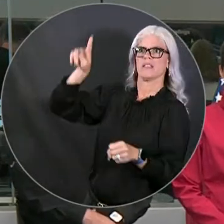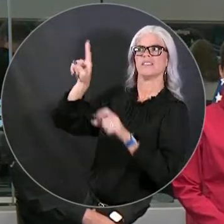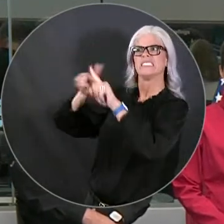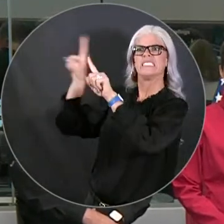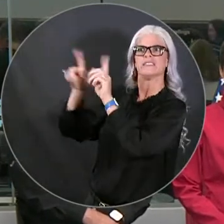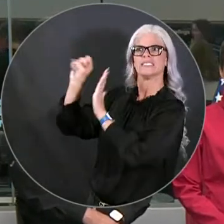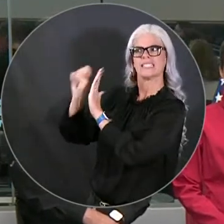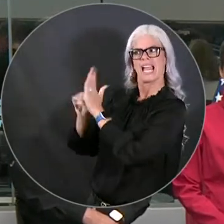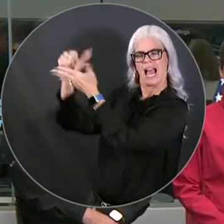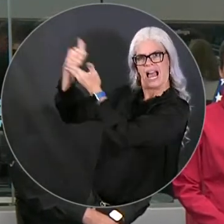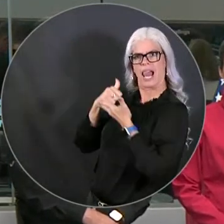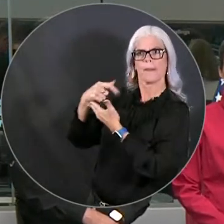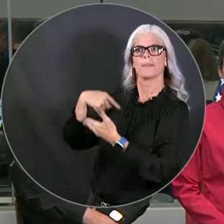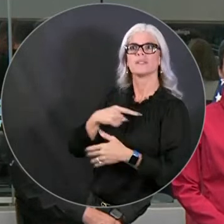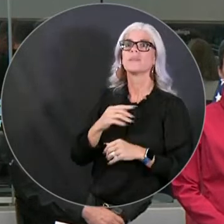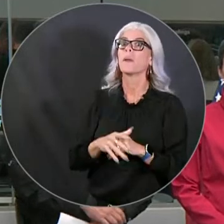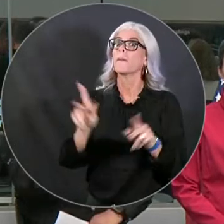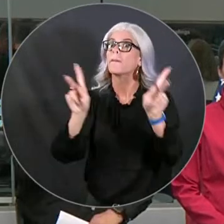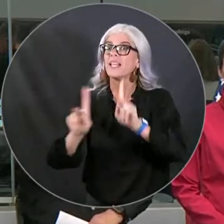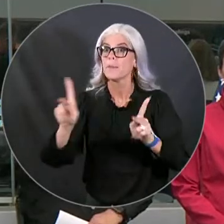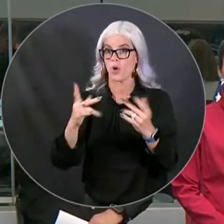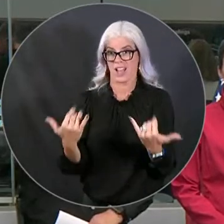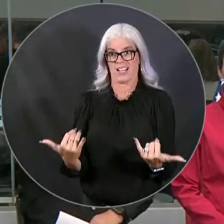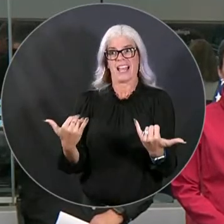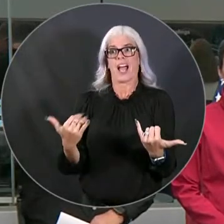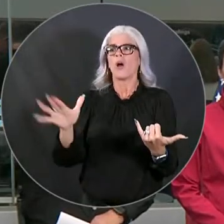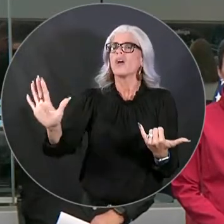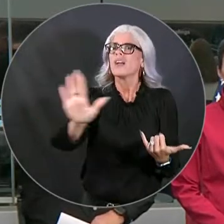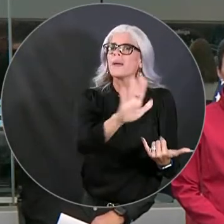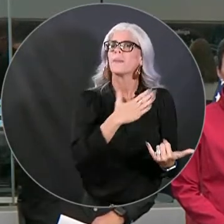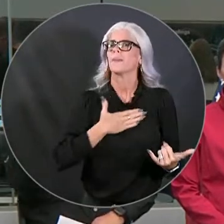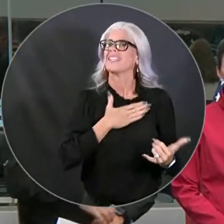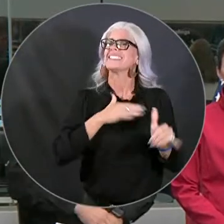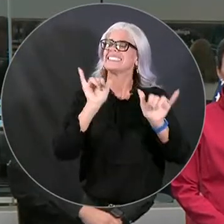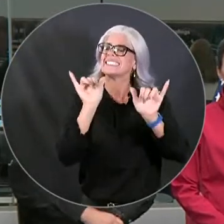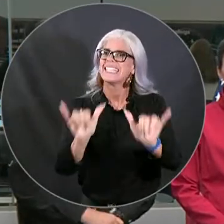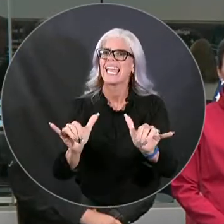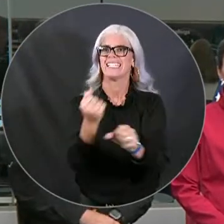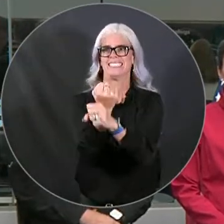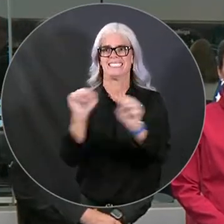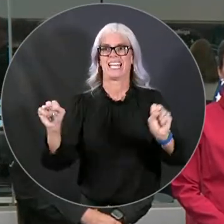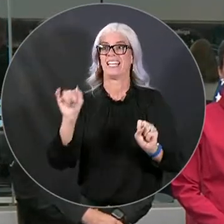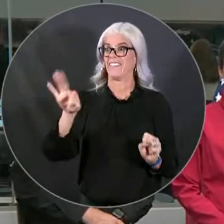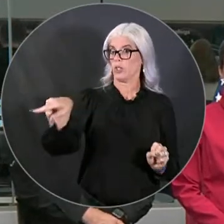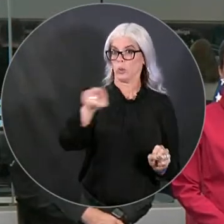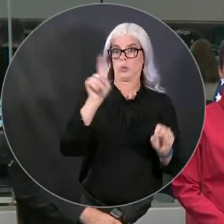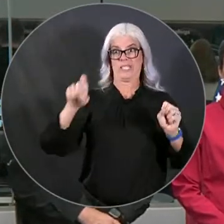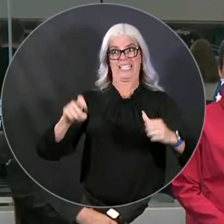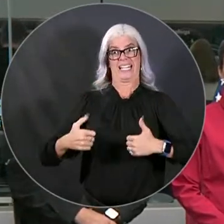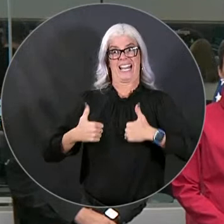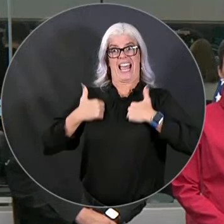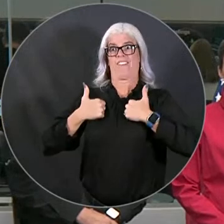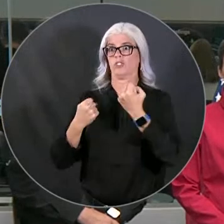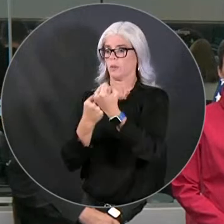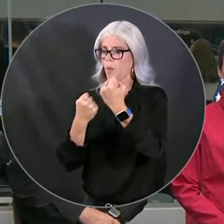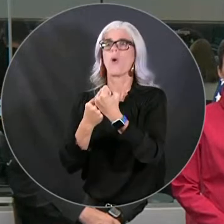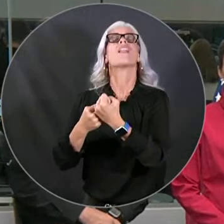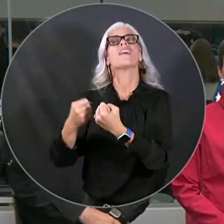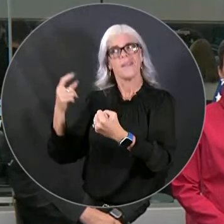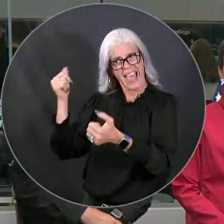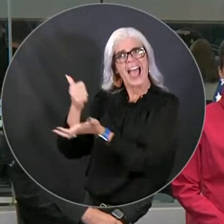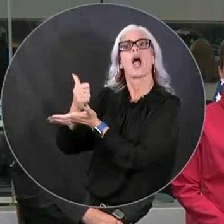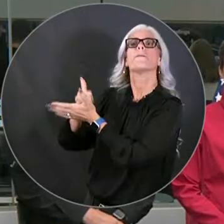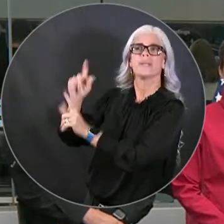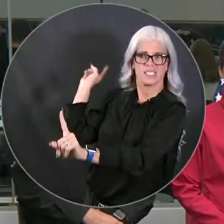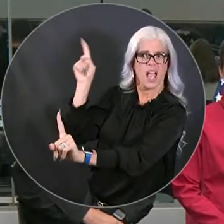safe. Those who are in need of life support right now, help is on the way. What they were able to do